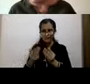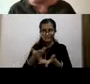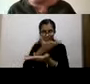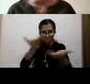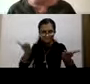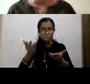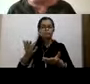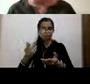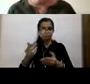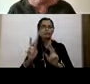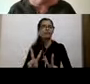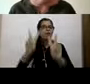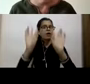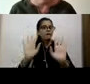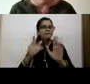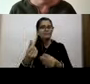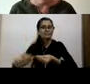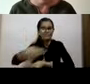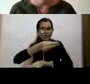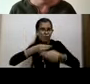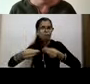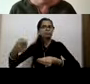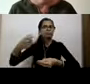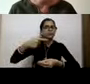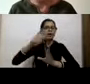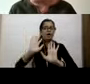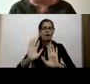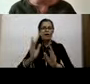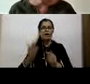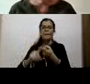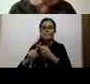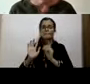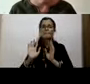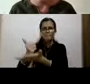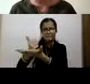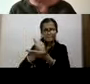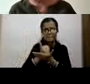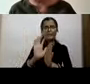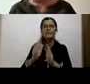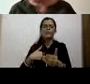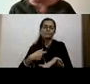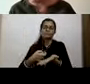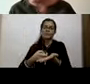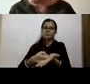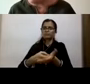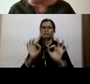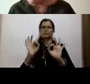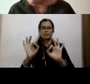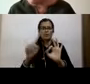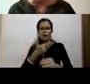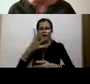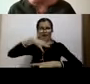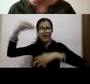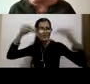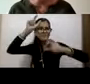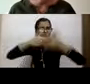economy. So people sort of value the forest and therefore are much more respectful and also also warn us if other people and outsiders are coming in.